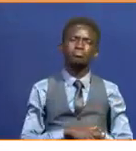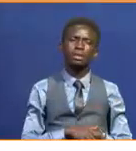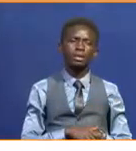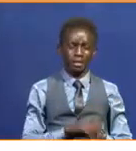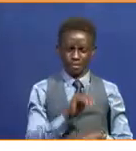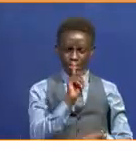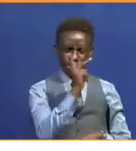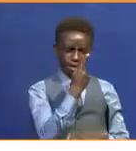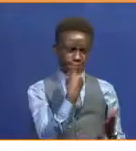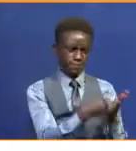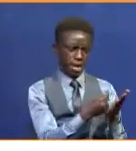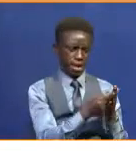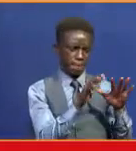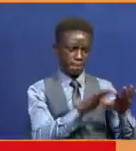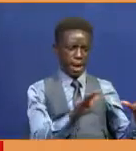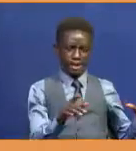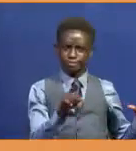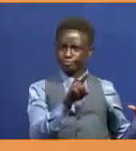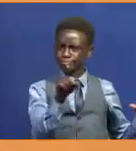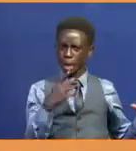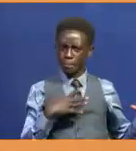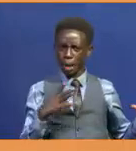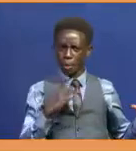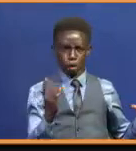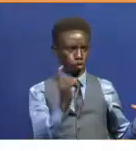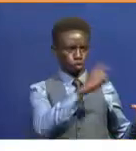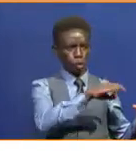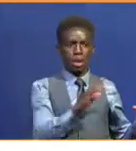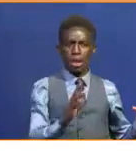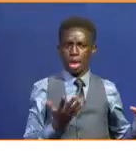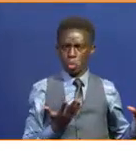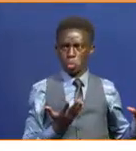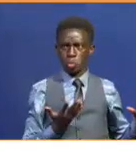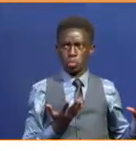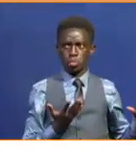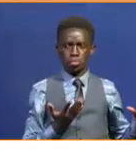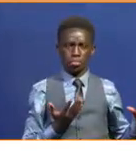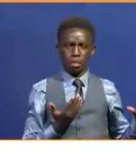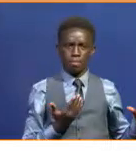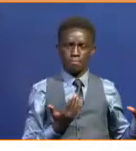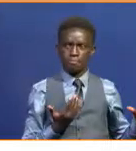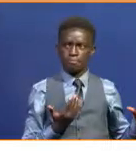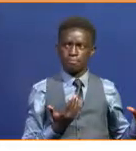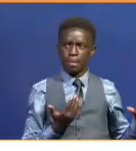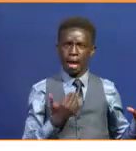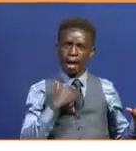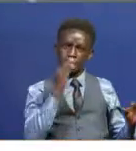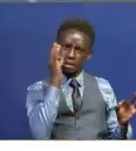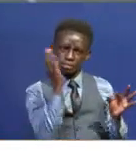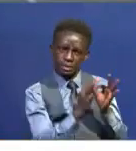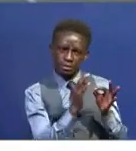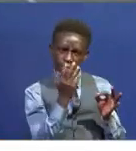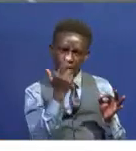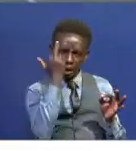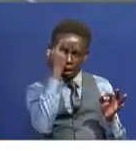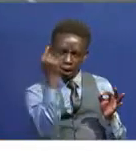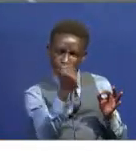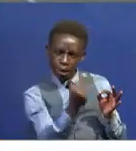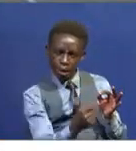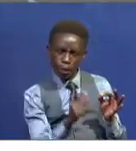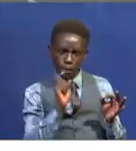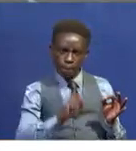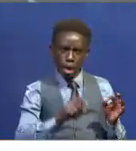market, and are there any specific innovations that we should be looking out for? Thank you very much once